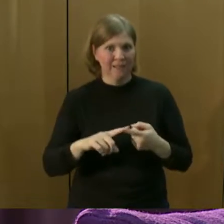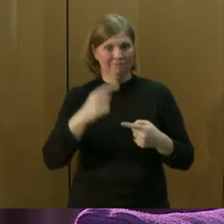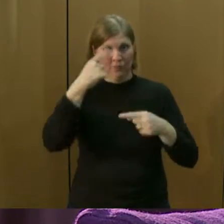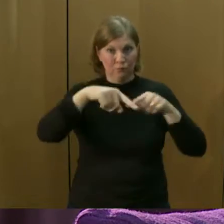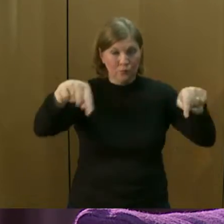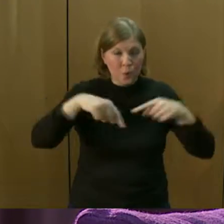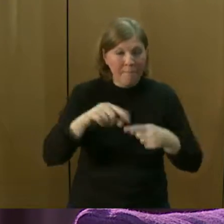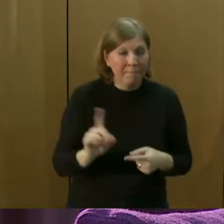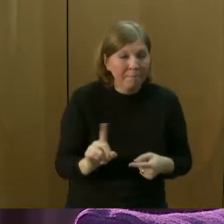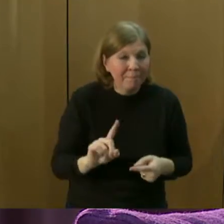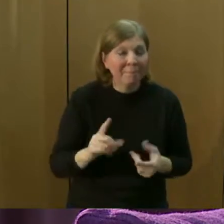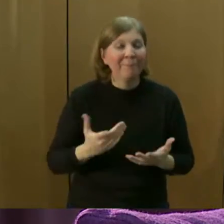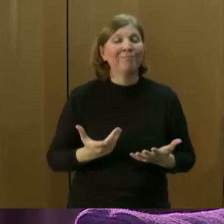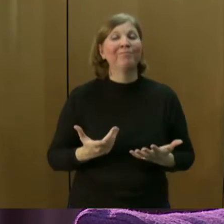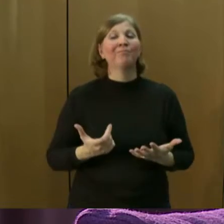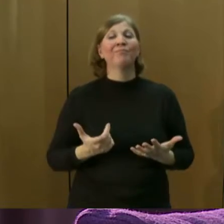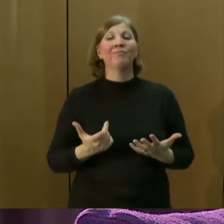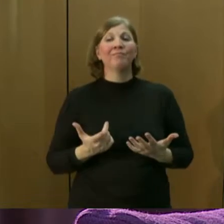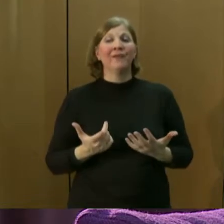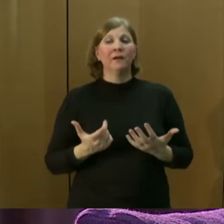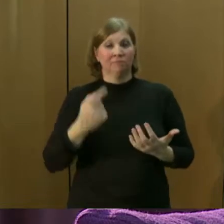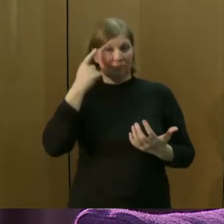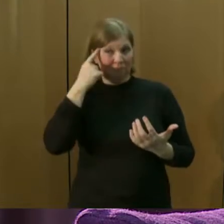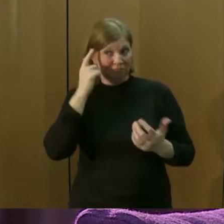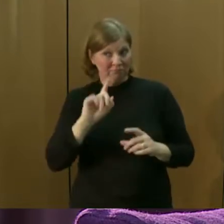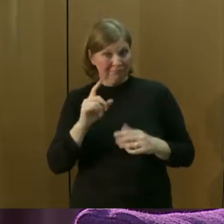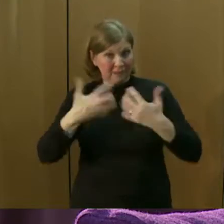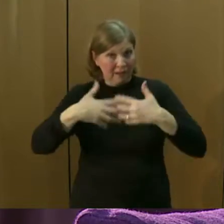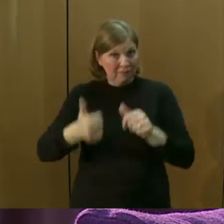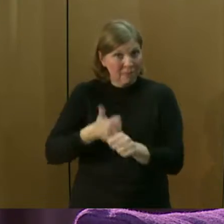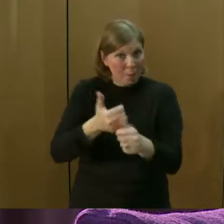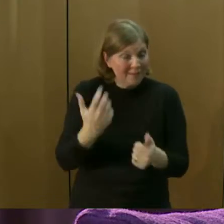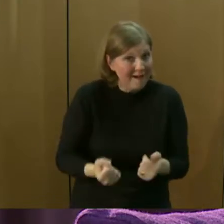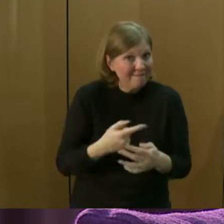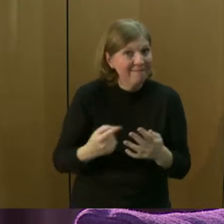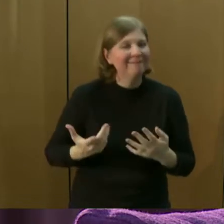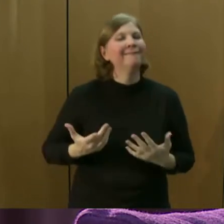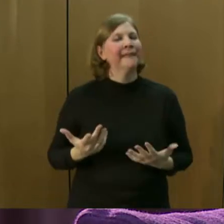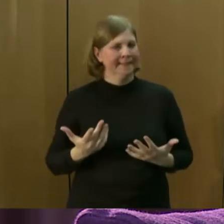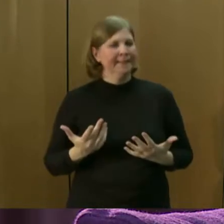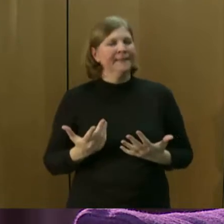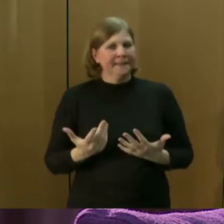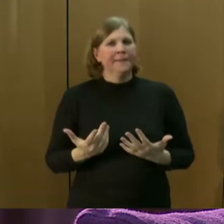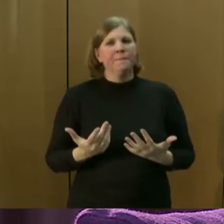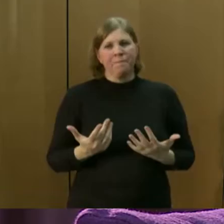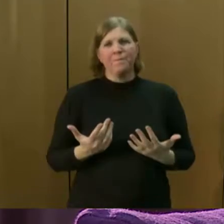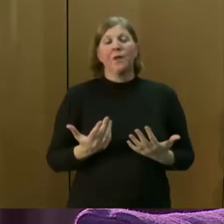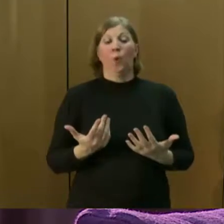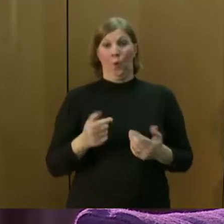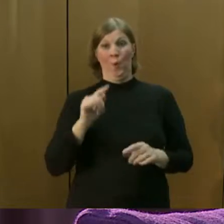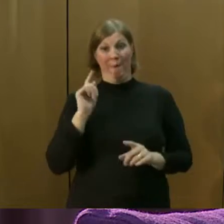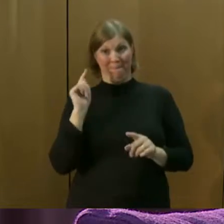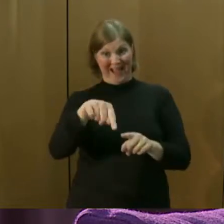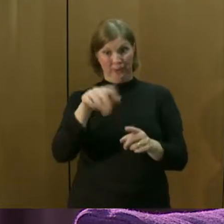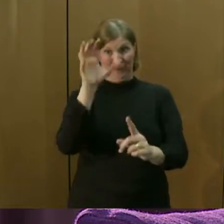of technical support either you need your venue to supply or whether you're able to do it yourself. So it's all those kind